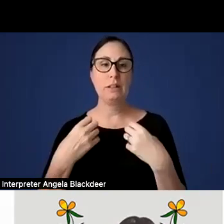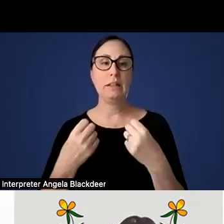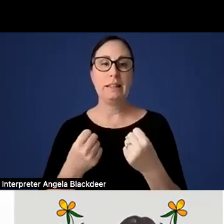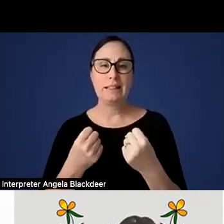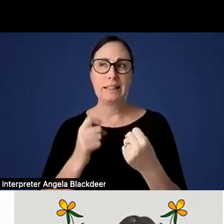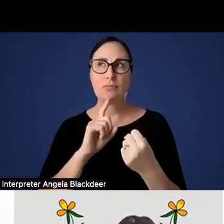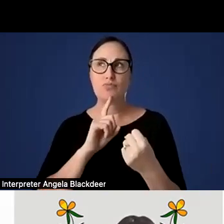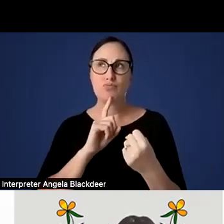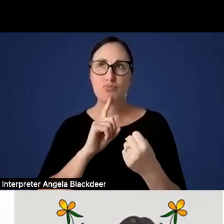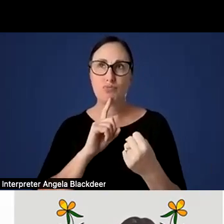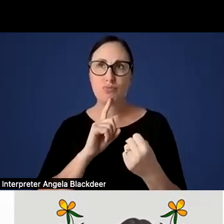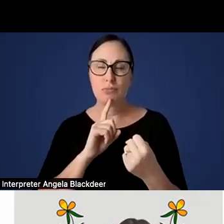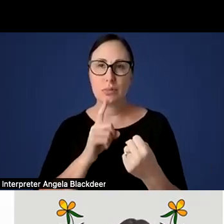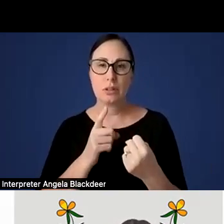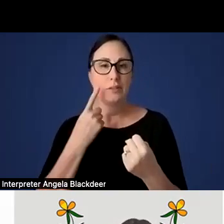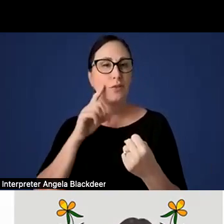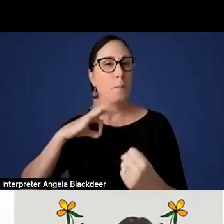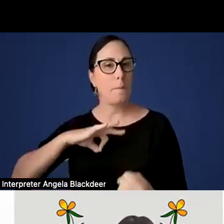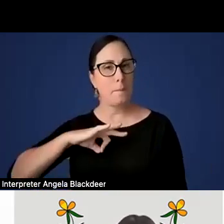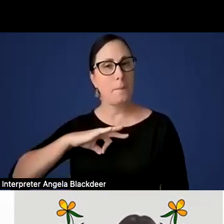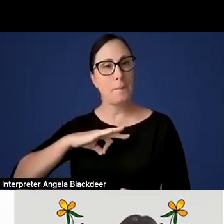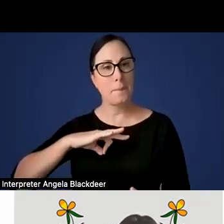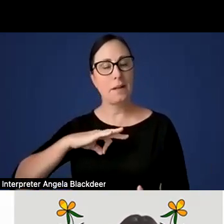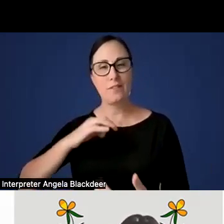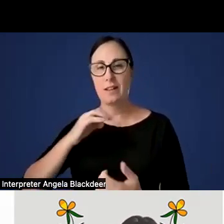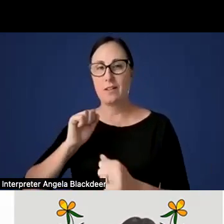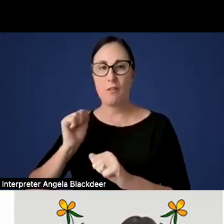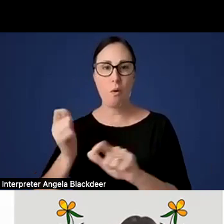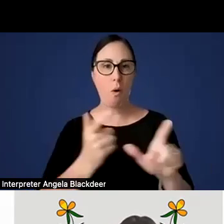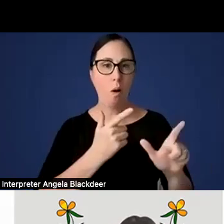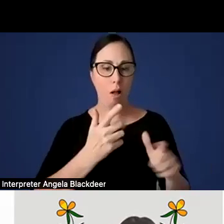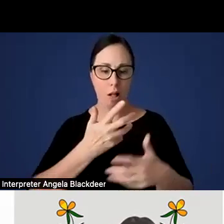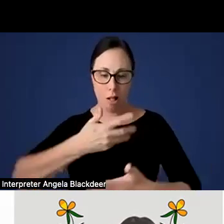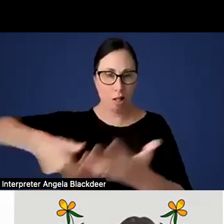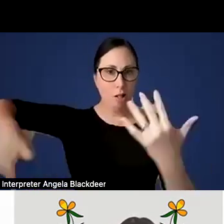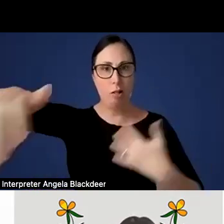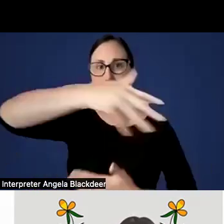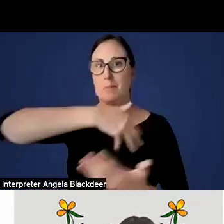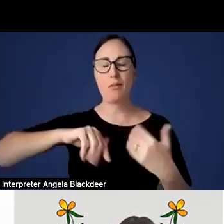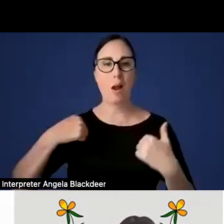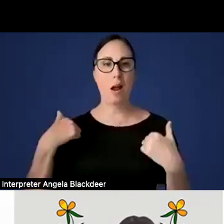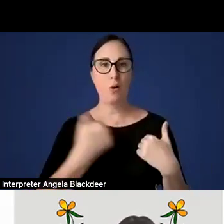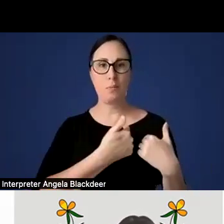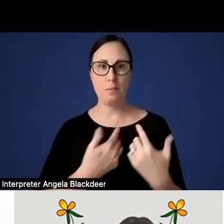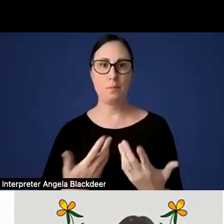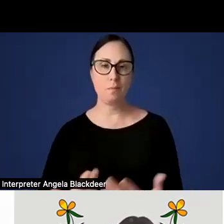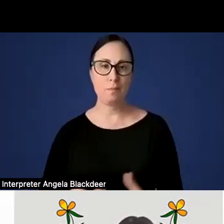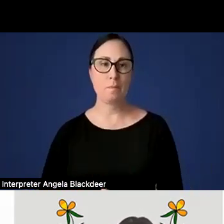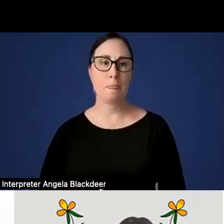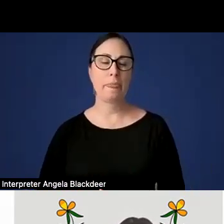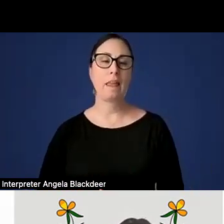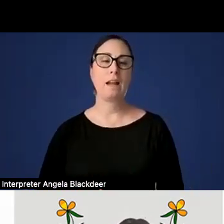really is, for the benefit of everyone around me. And I think we've come to rely on sayings